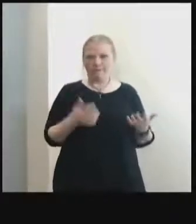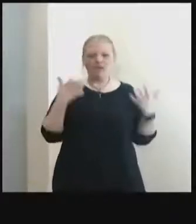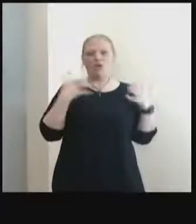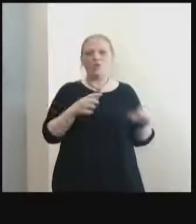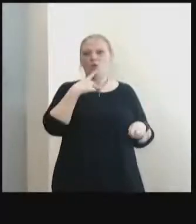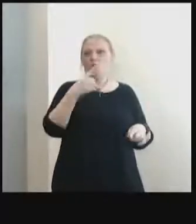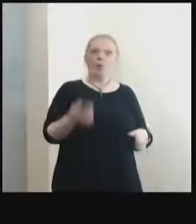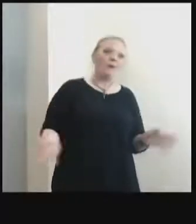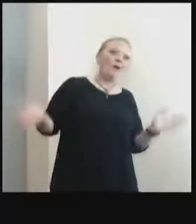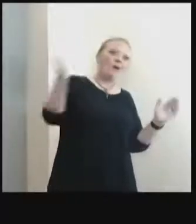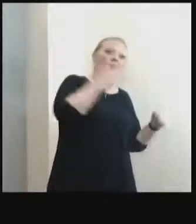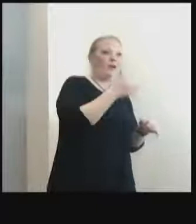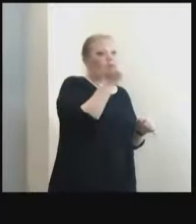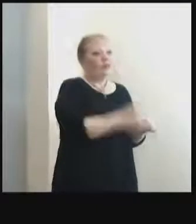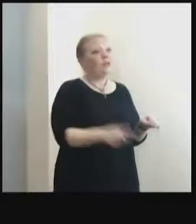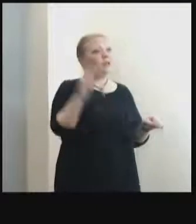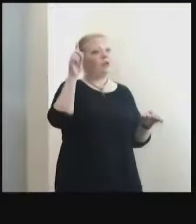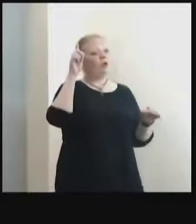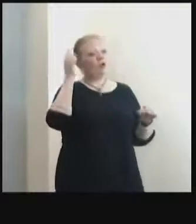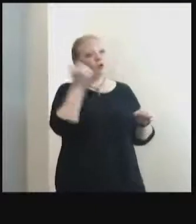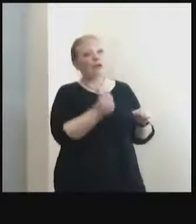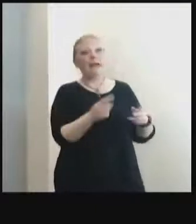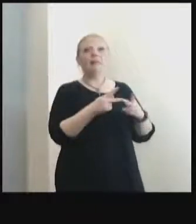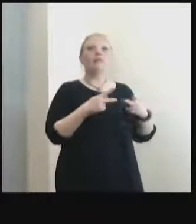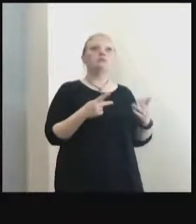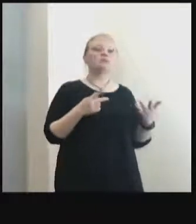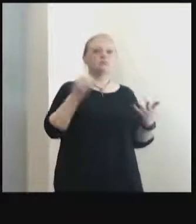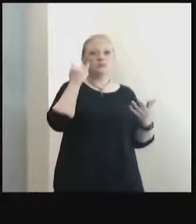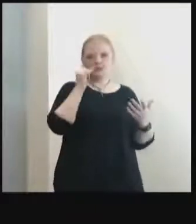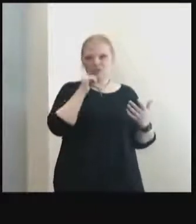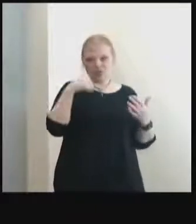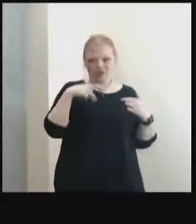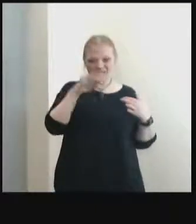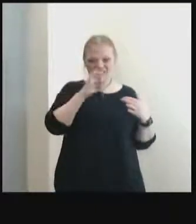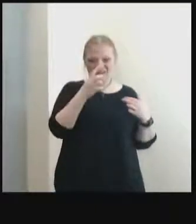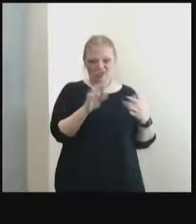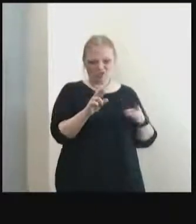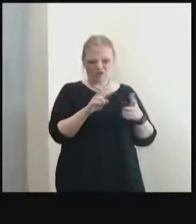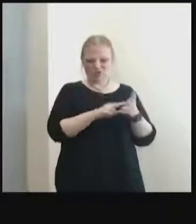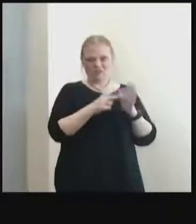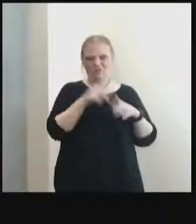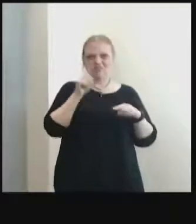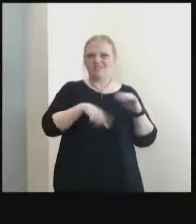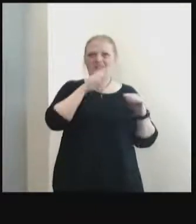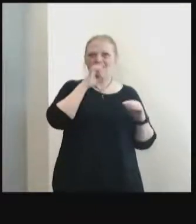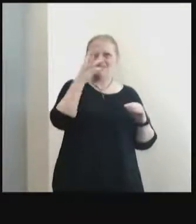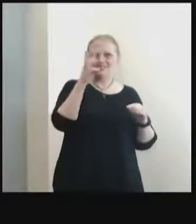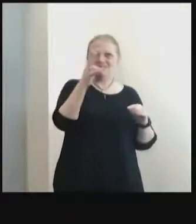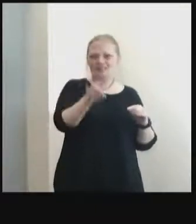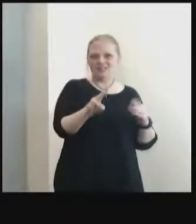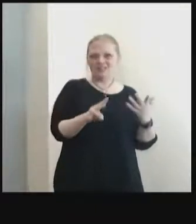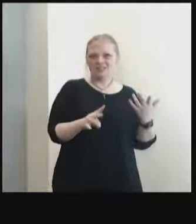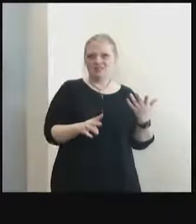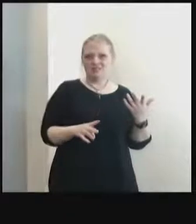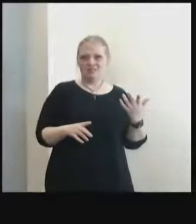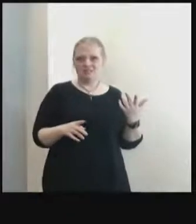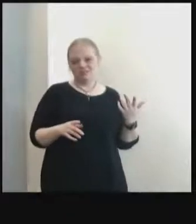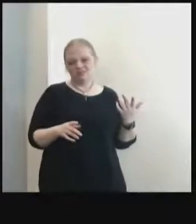say everyone can walk into any site, because if we don't have Pfizer at that site, we're not going to be able to do 16 to 17-year-olds. And as